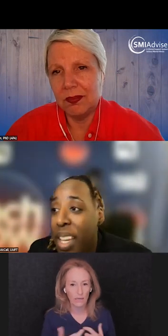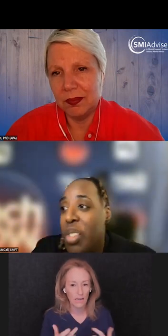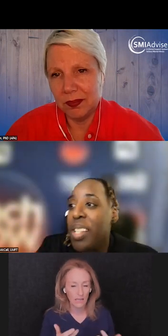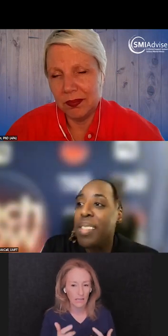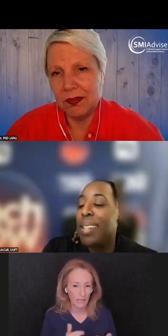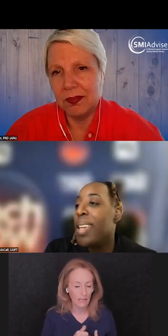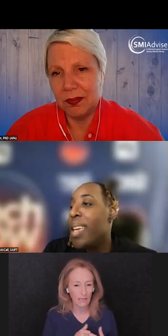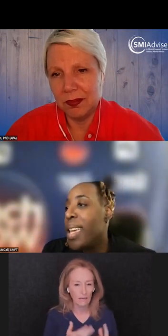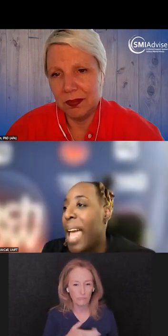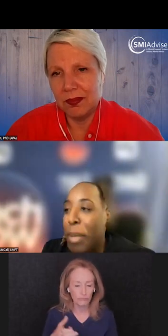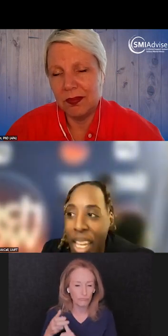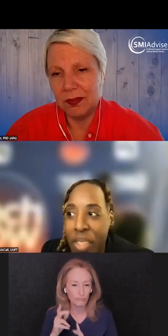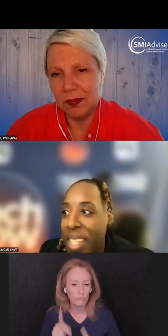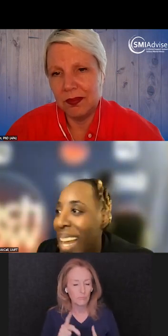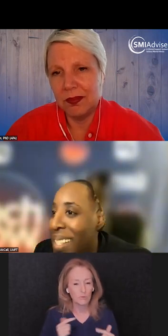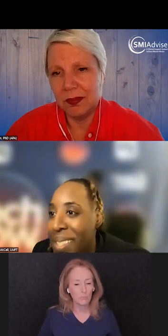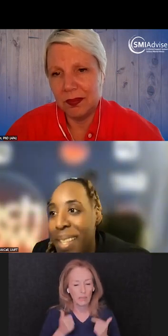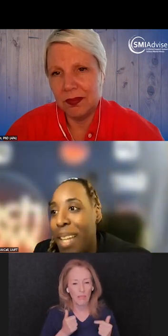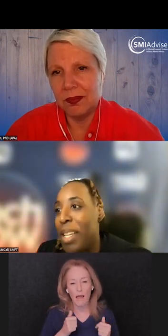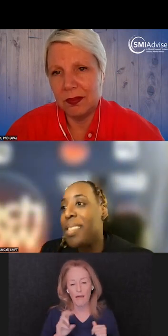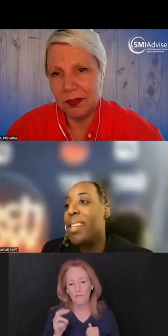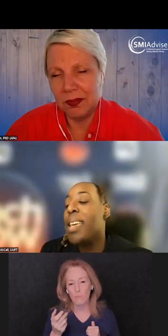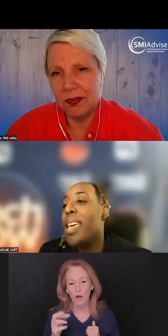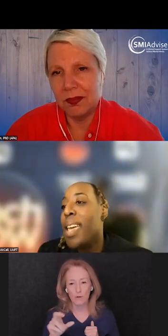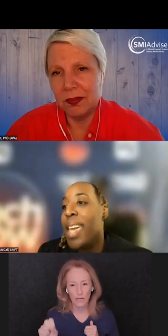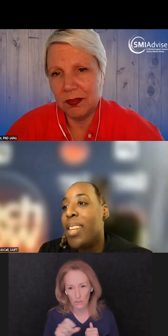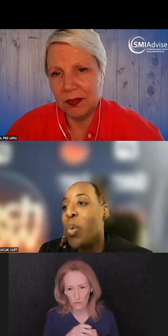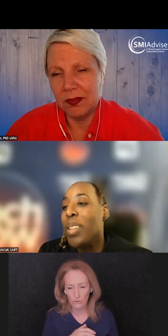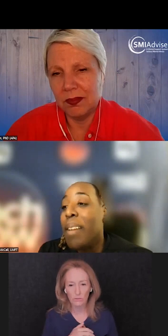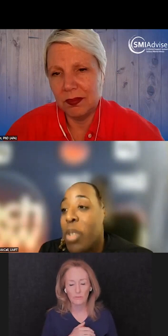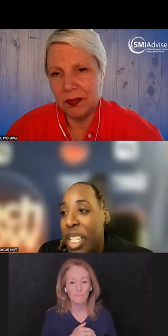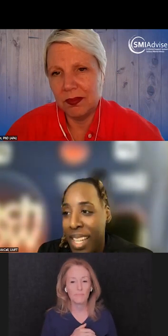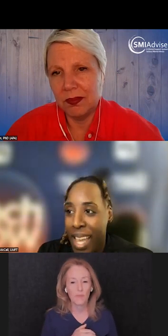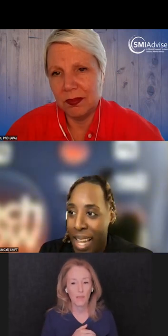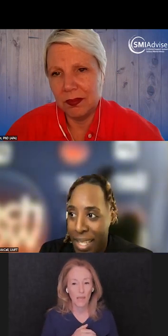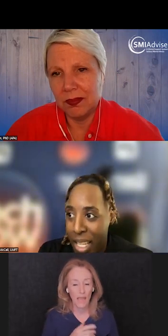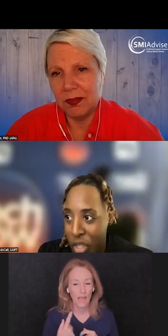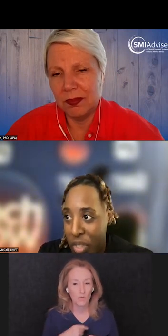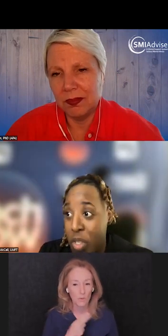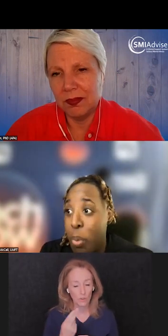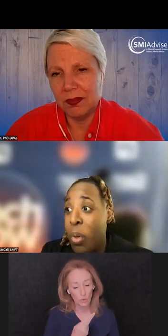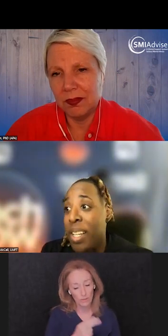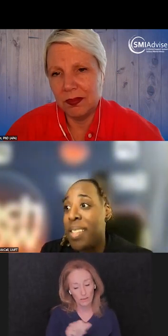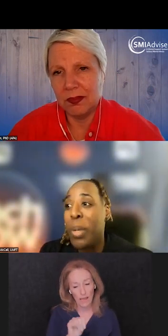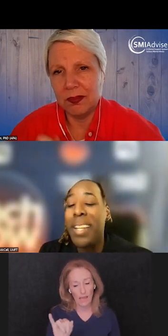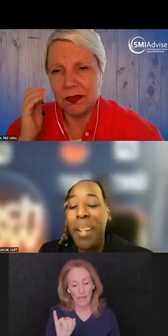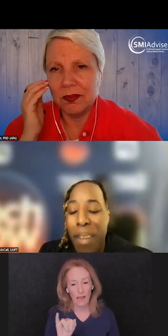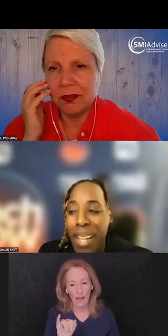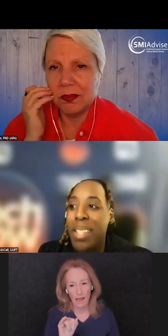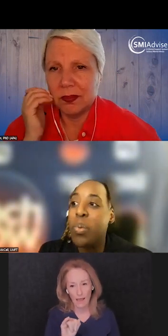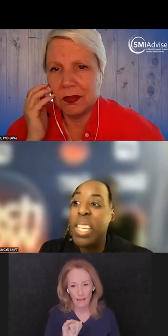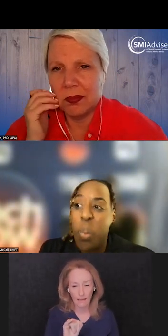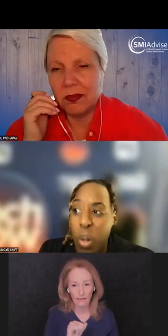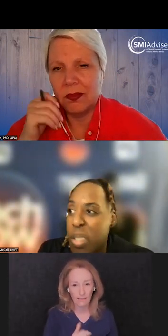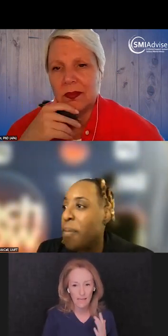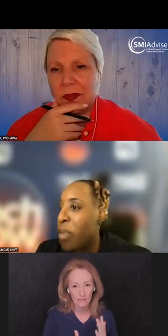group discussions and applications and analysis assignments. And we're leveraging the AI intelligence to support us as we identify